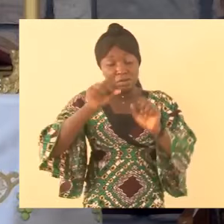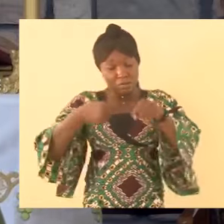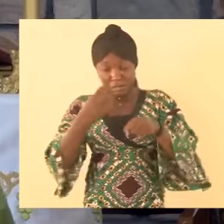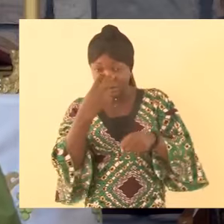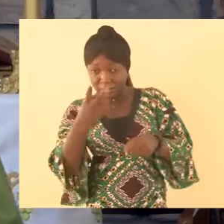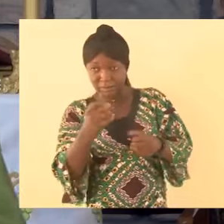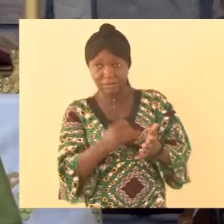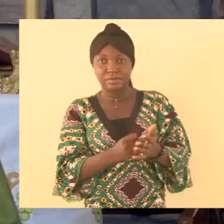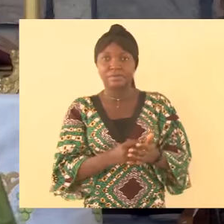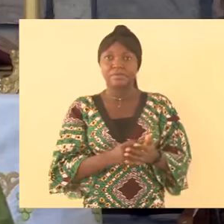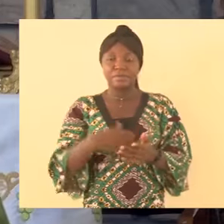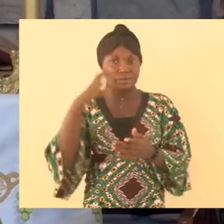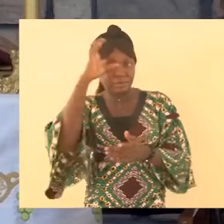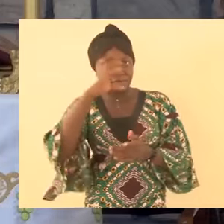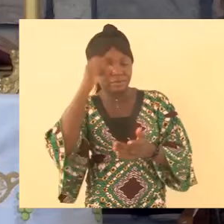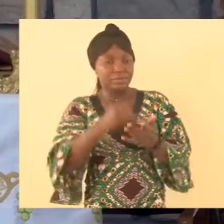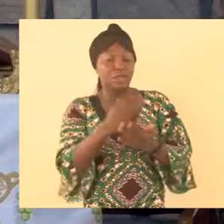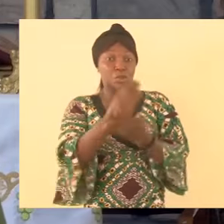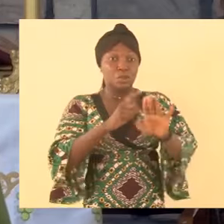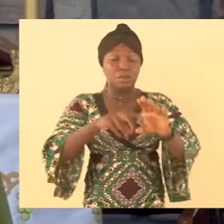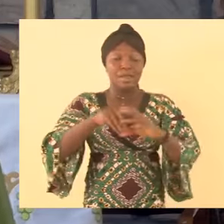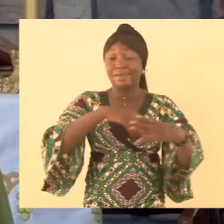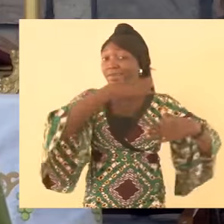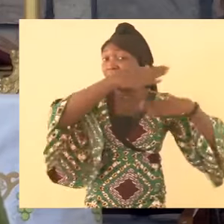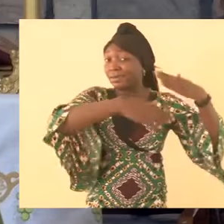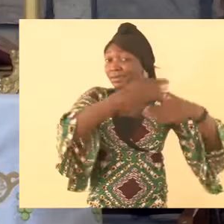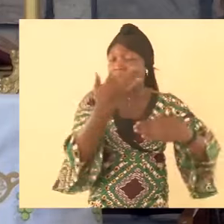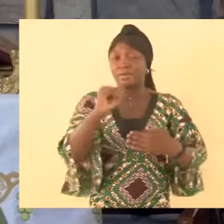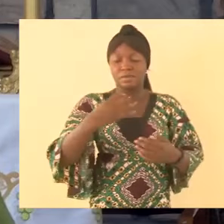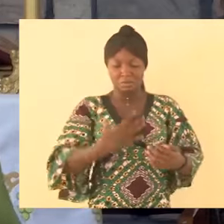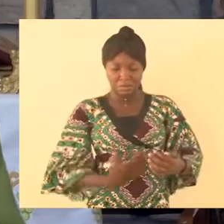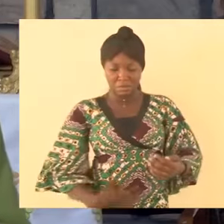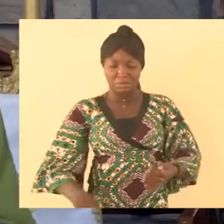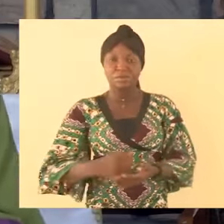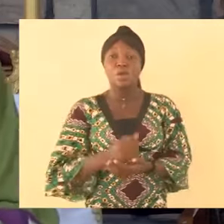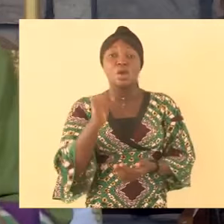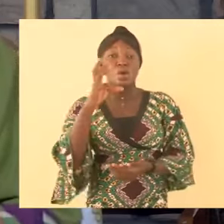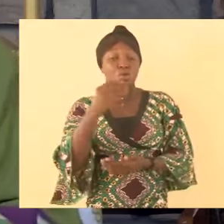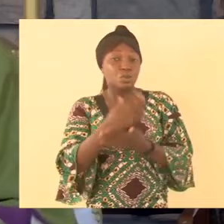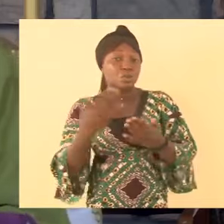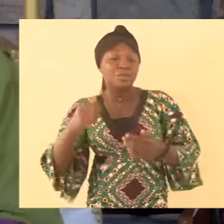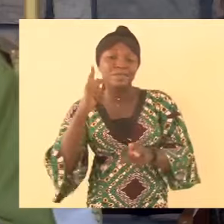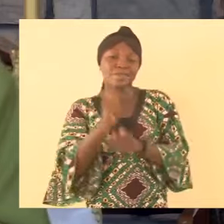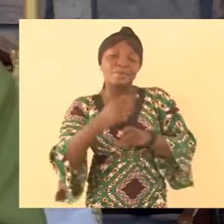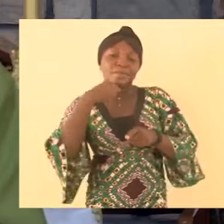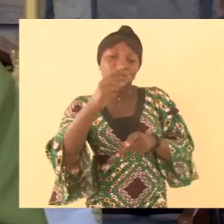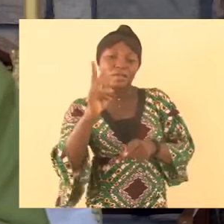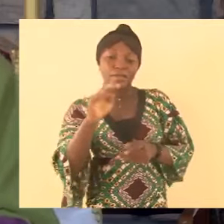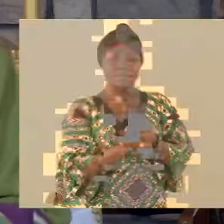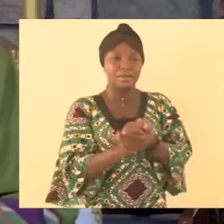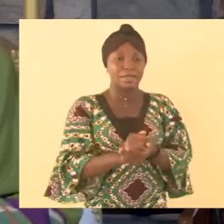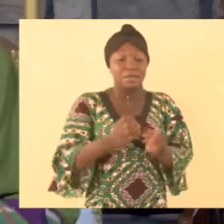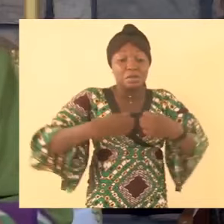You can Google it. It's been studied. Sometimes in their ancestry, there was starvation. So something keeps telling